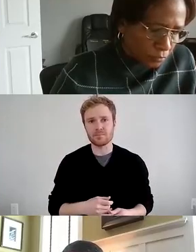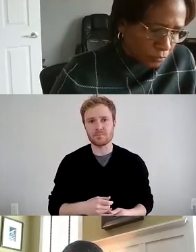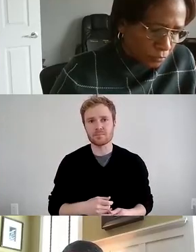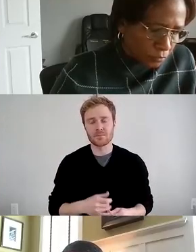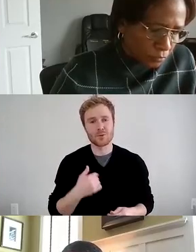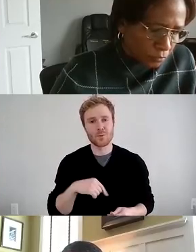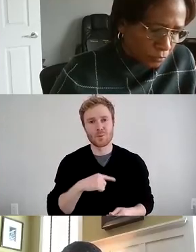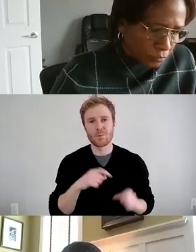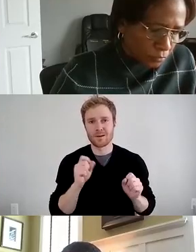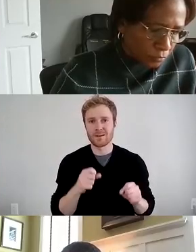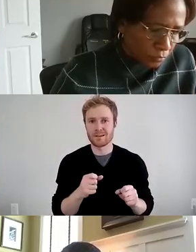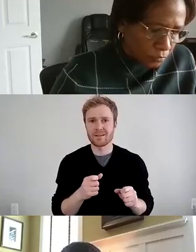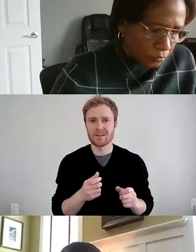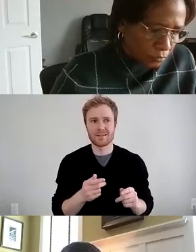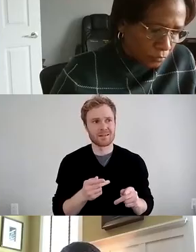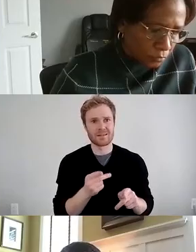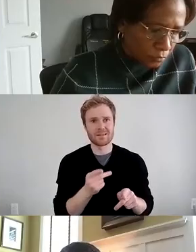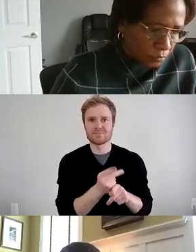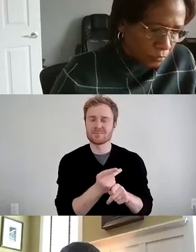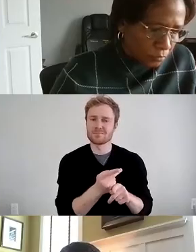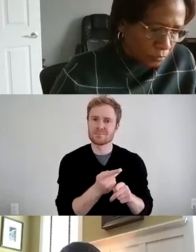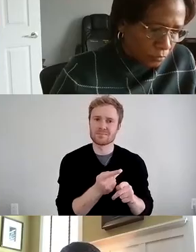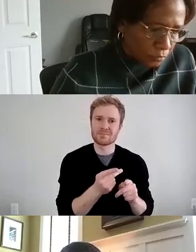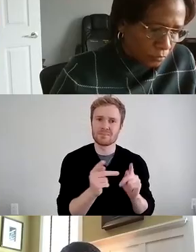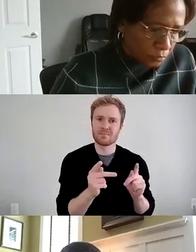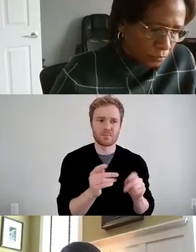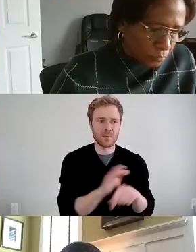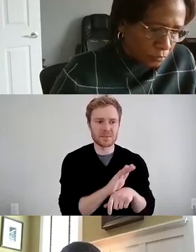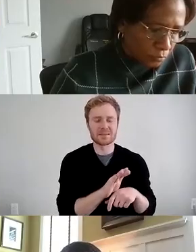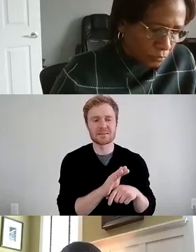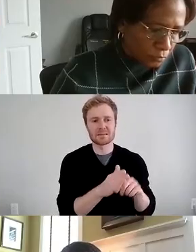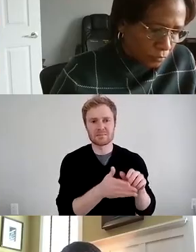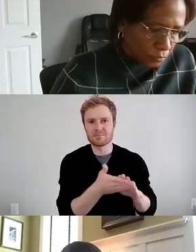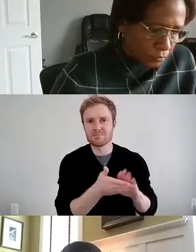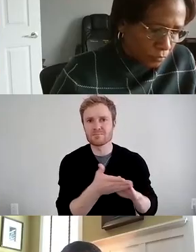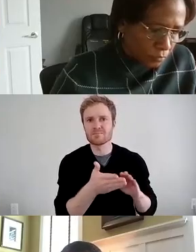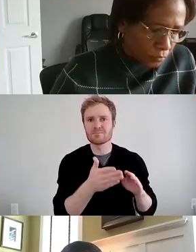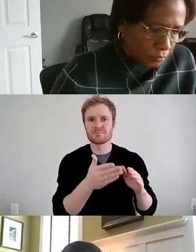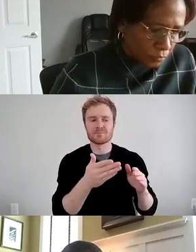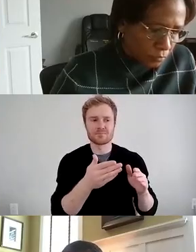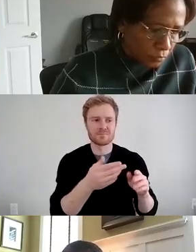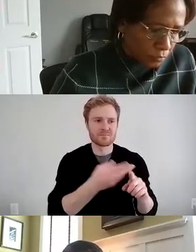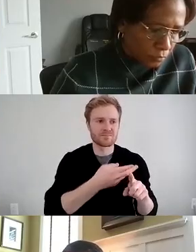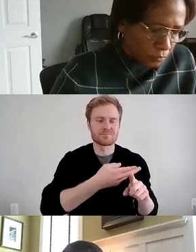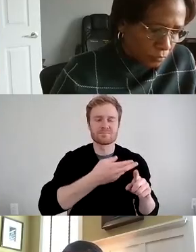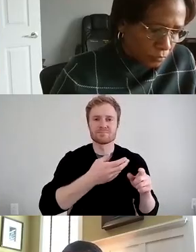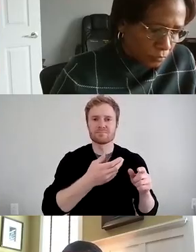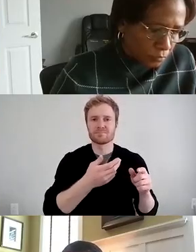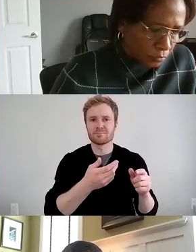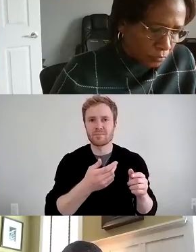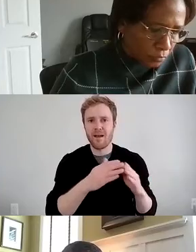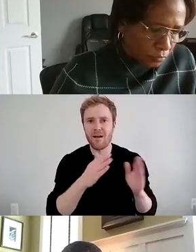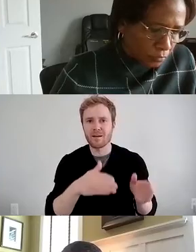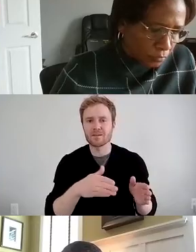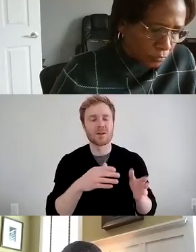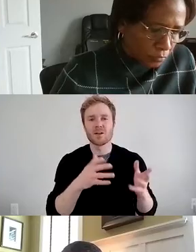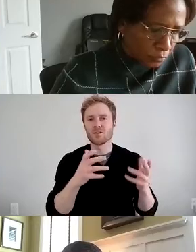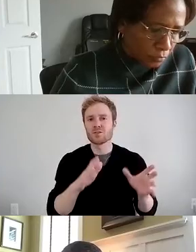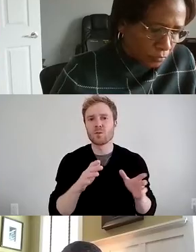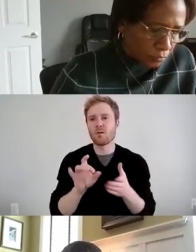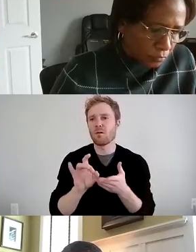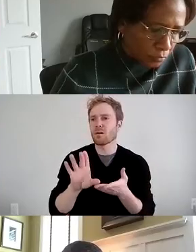URA's assistance. But there is so much more help that is needed, right? And so for other